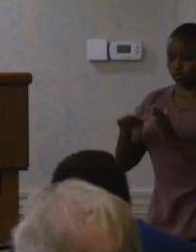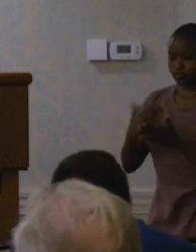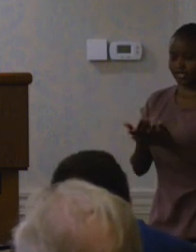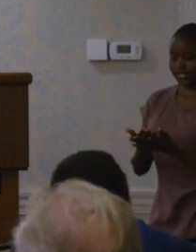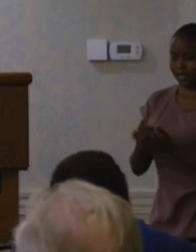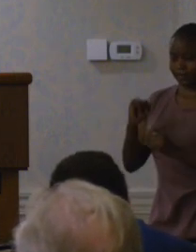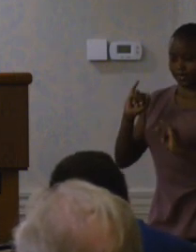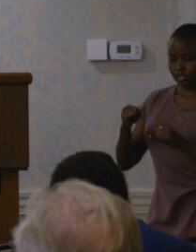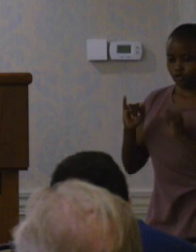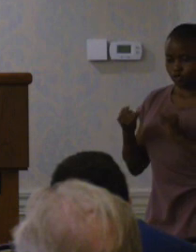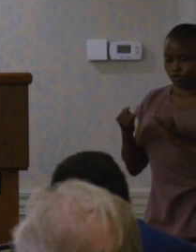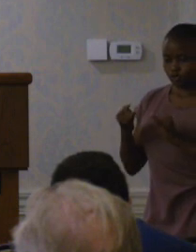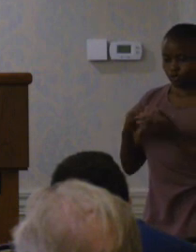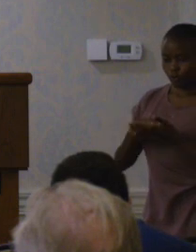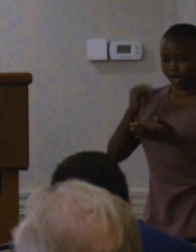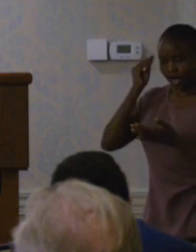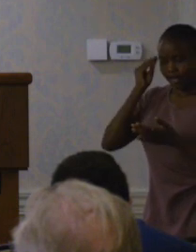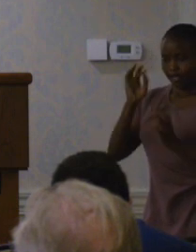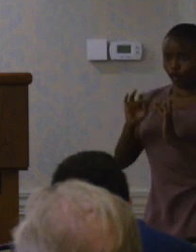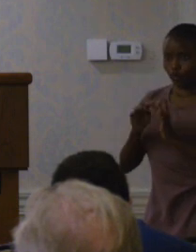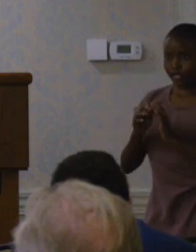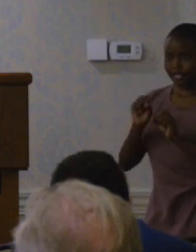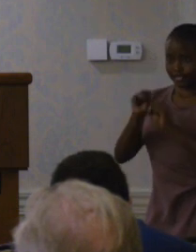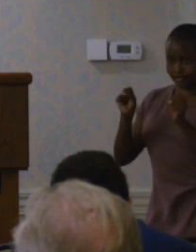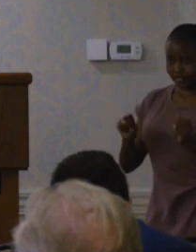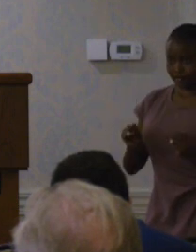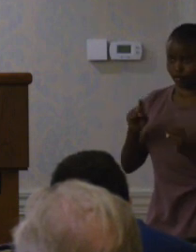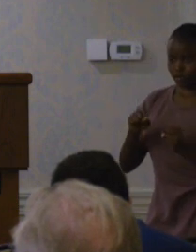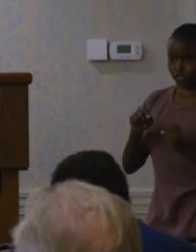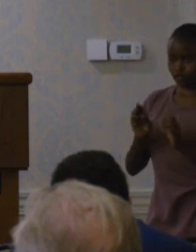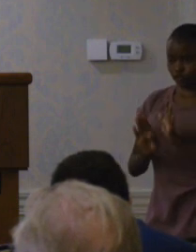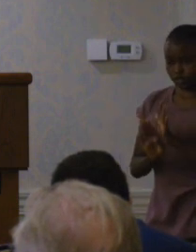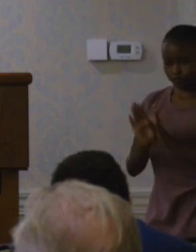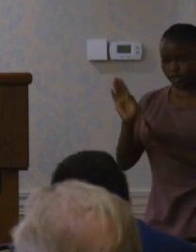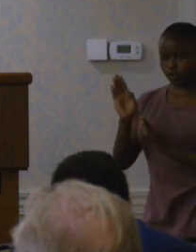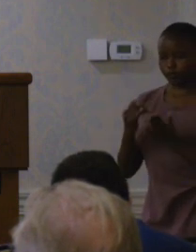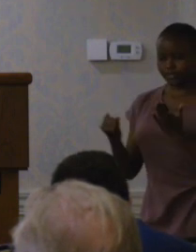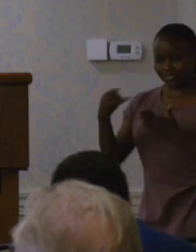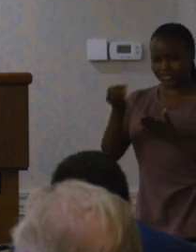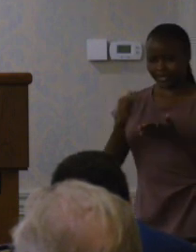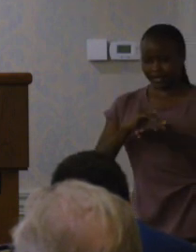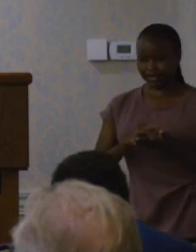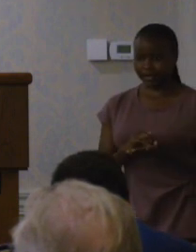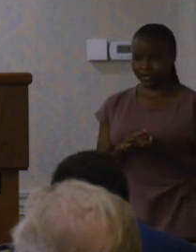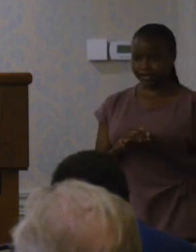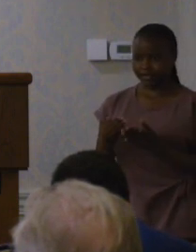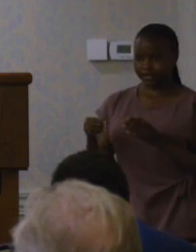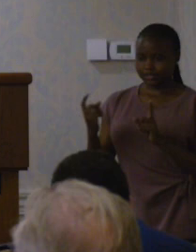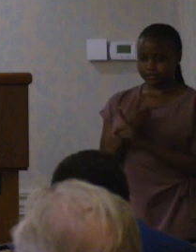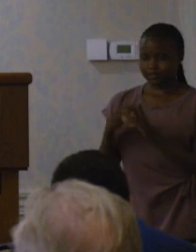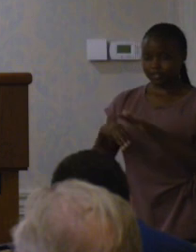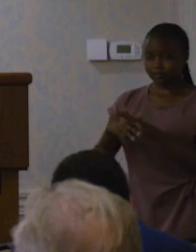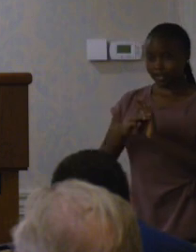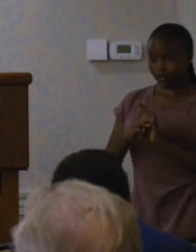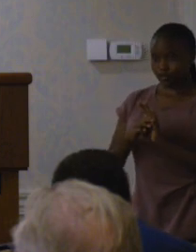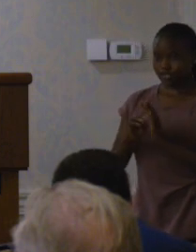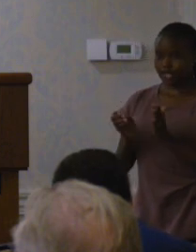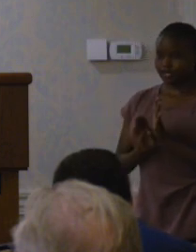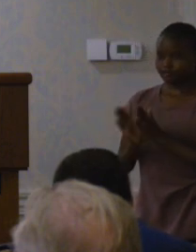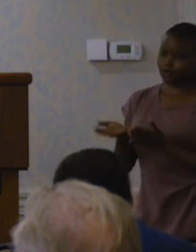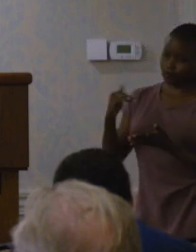learning management system. You need to redevelop and redesign your trajectories and redevelop